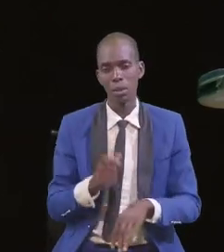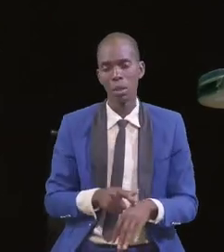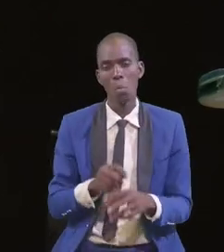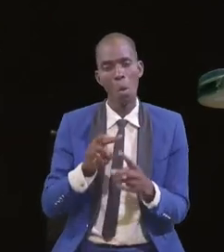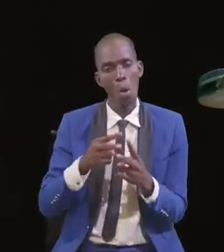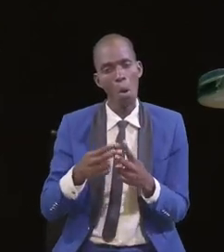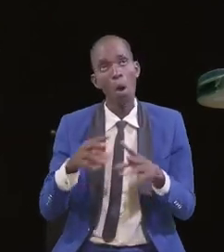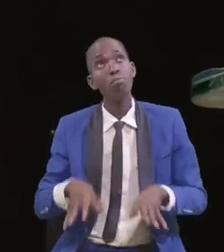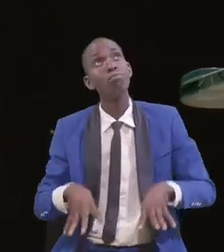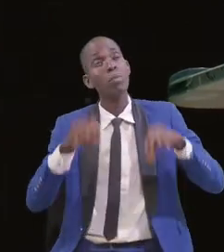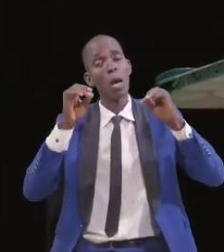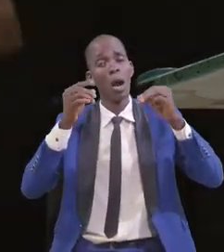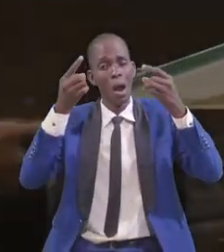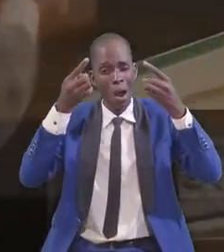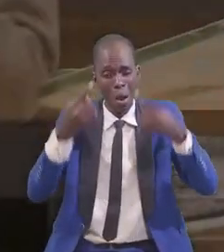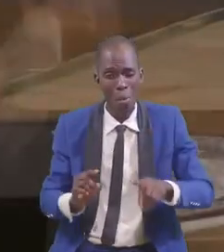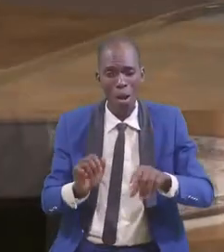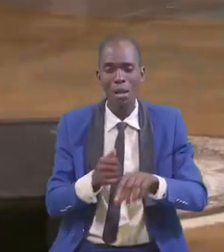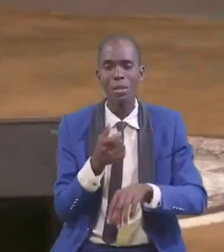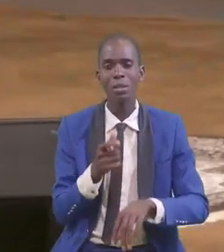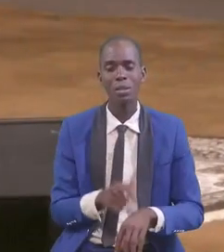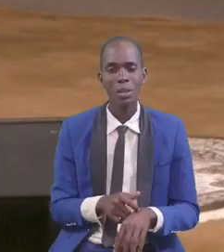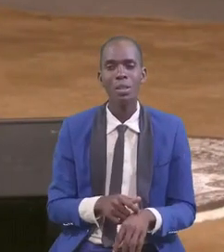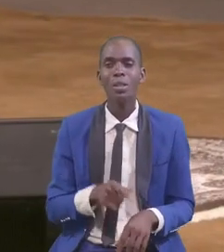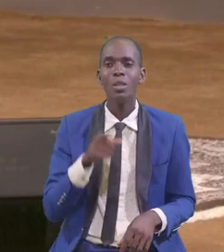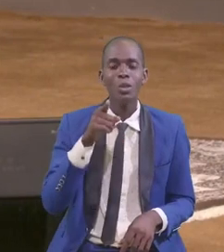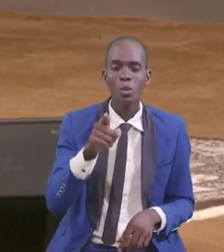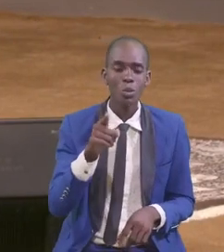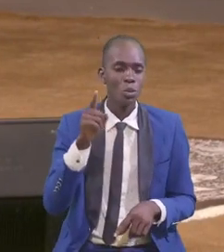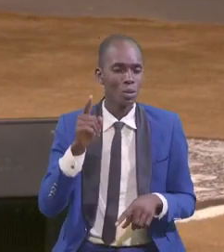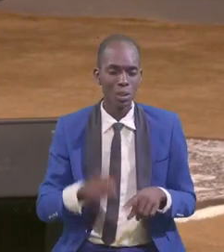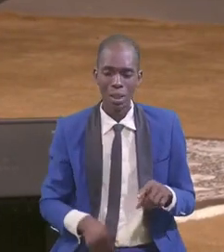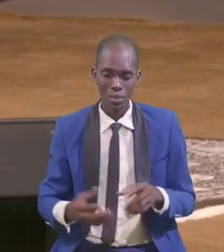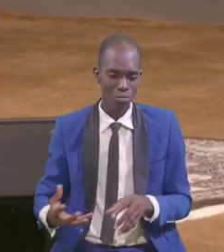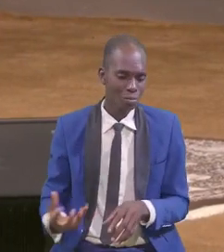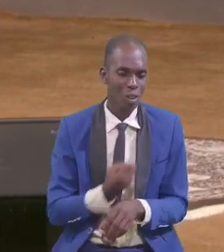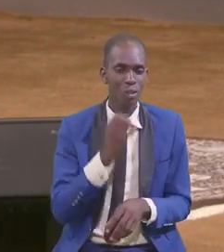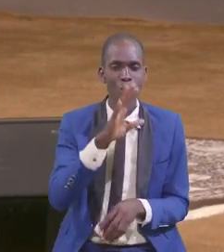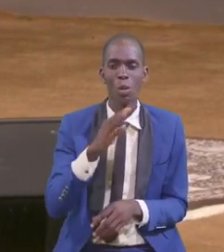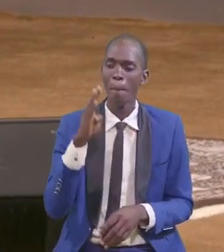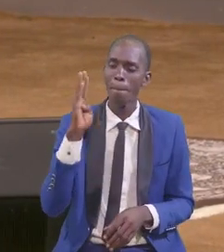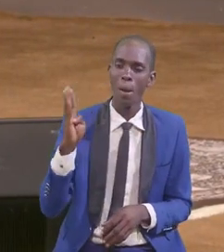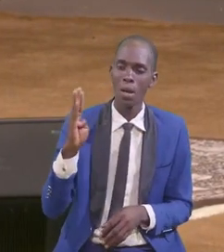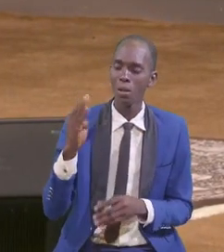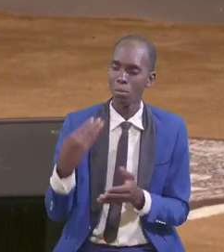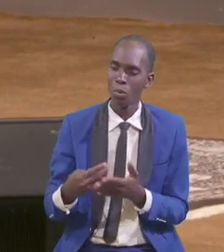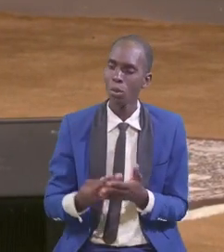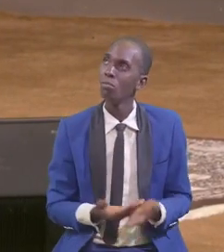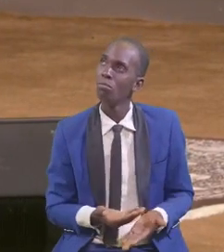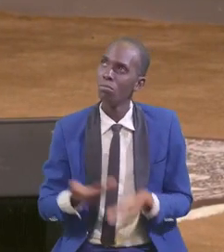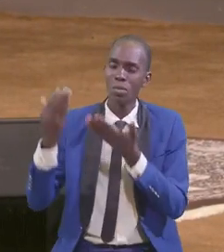any time, you're not going to take the billions away to heaven if you're able to make it at